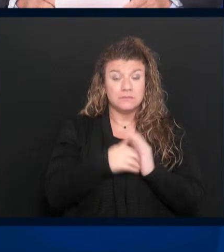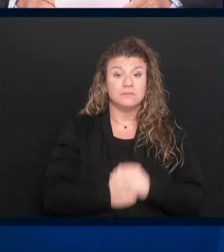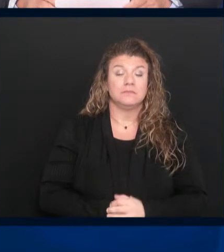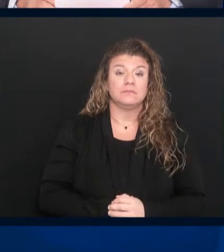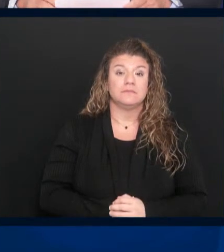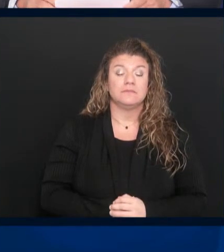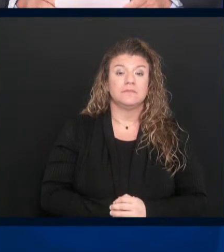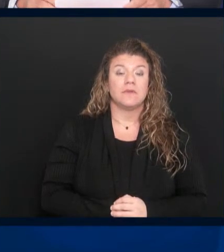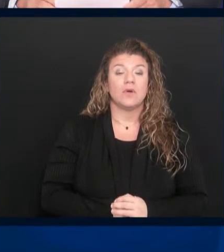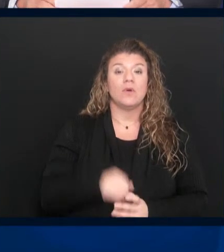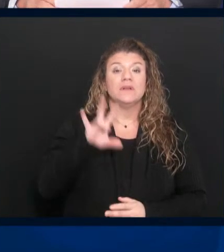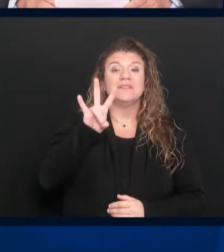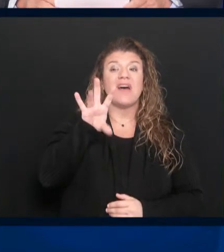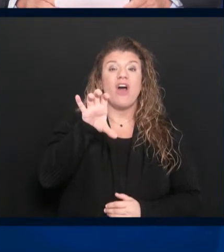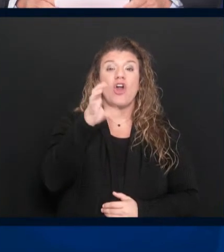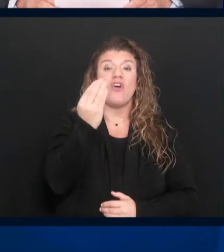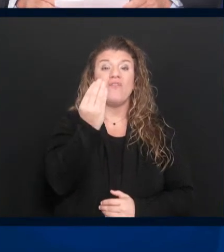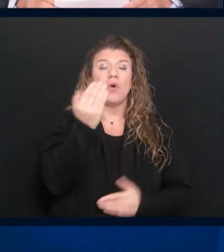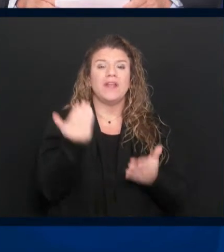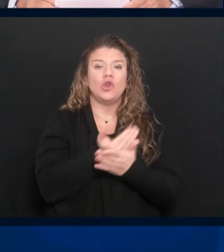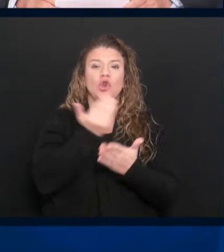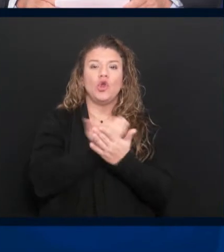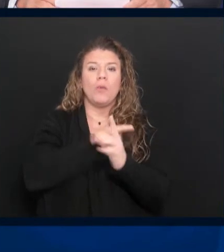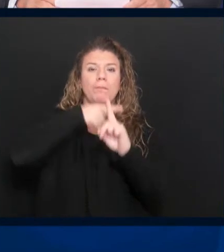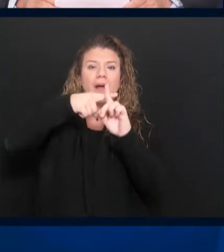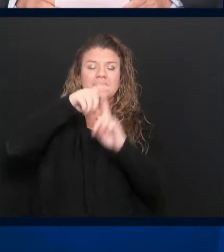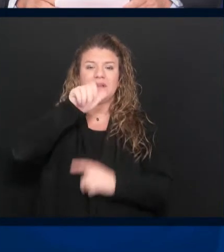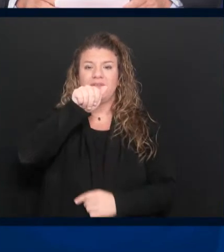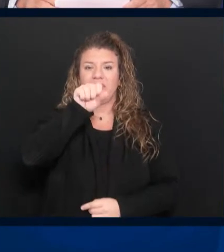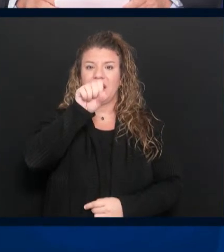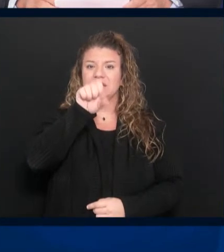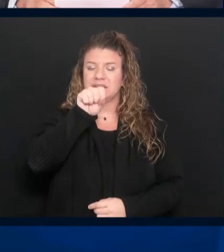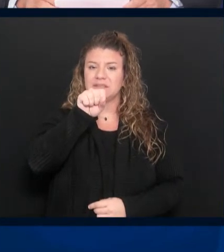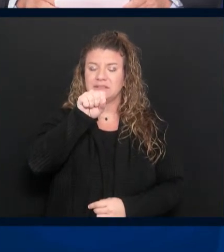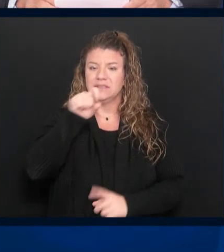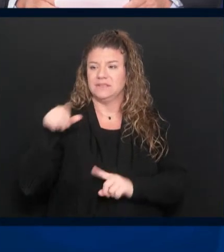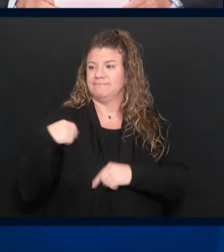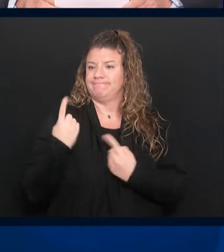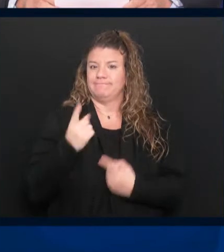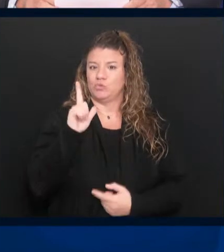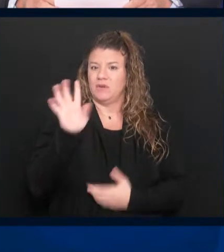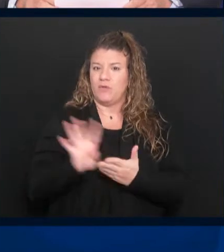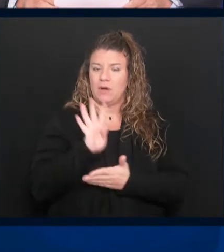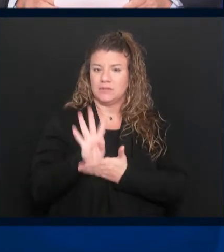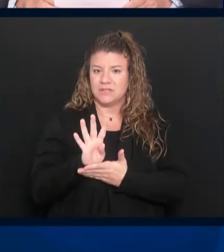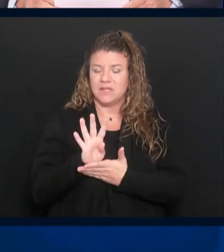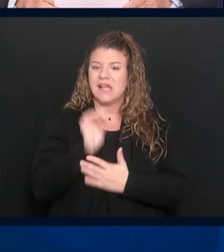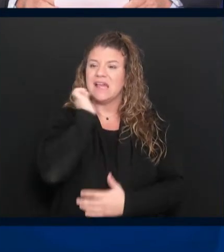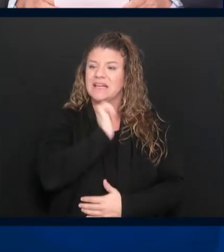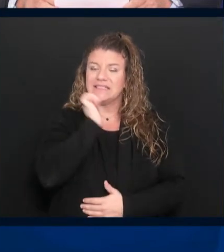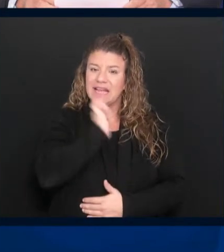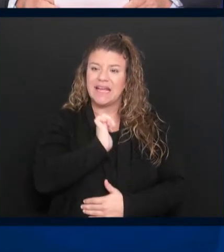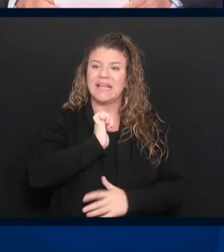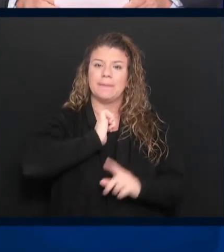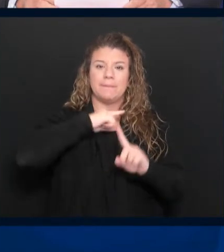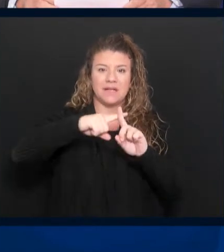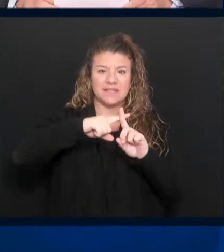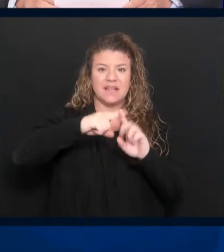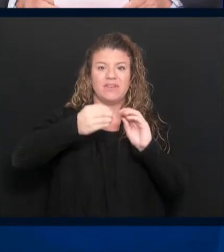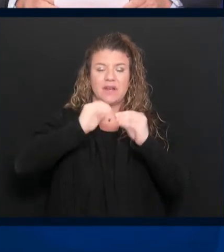We have 714 new positive cases that have come back in the last 24 hours, and our daily positivity rate is